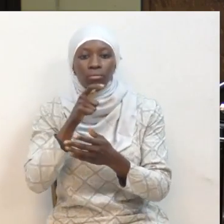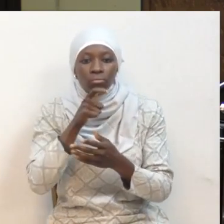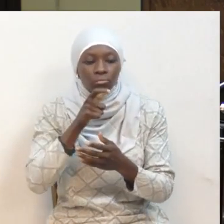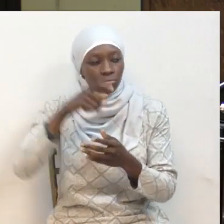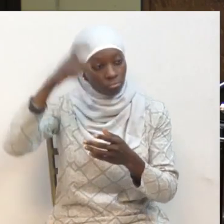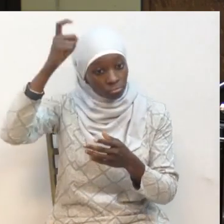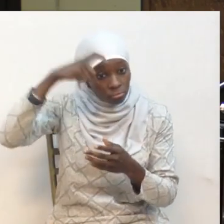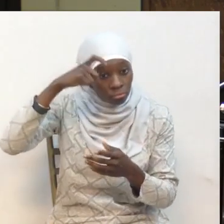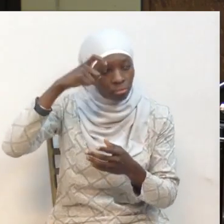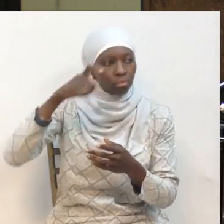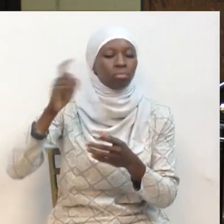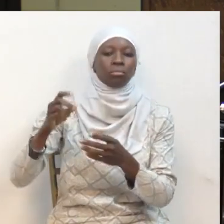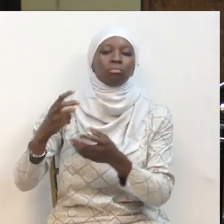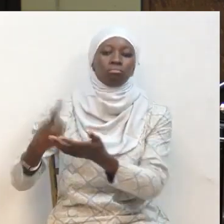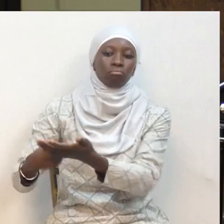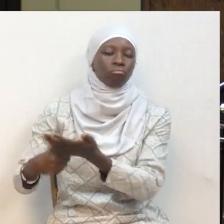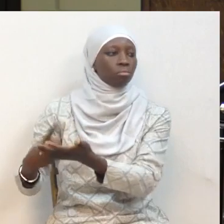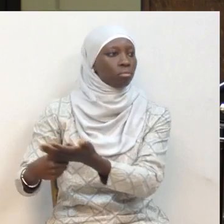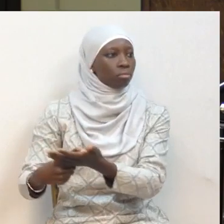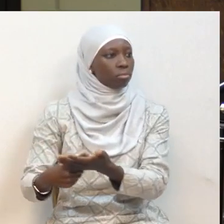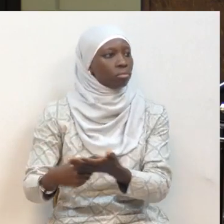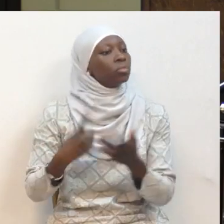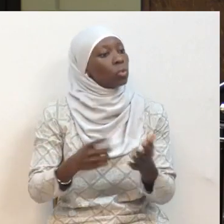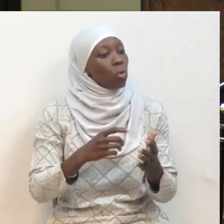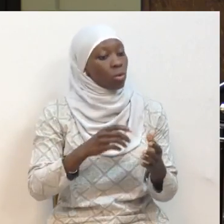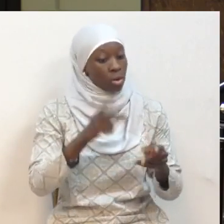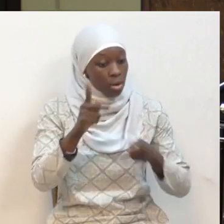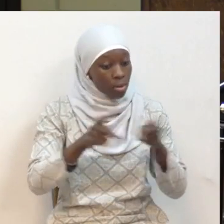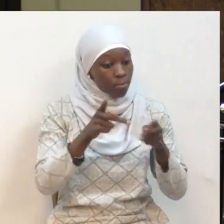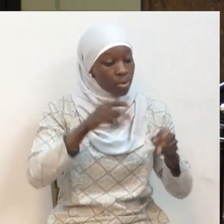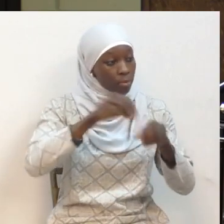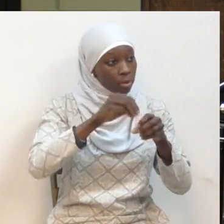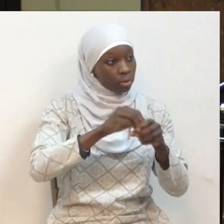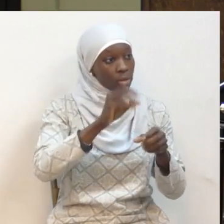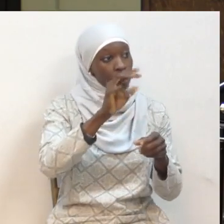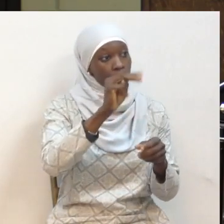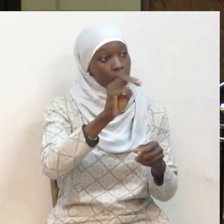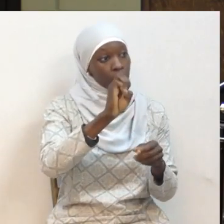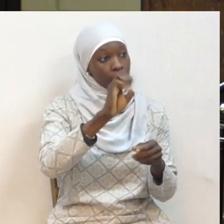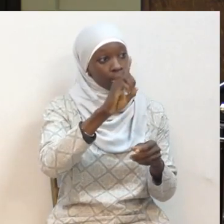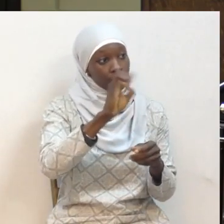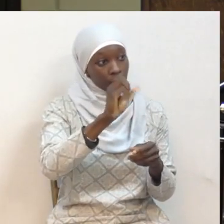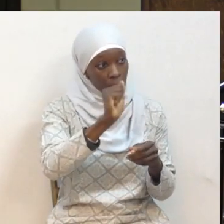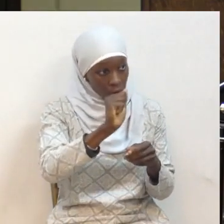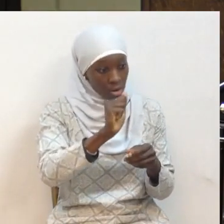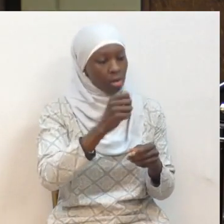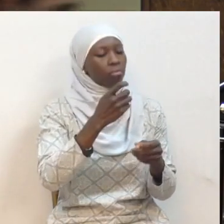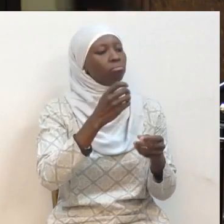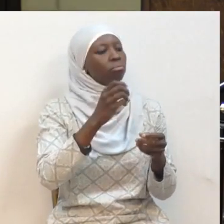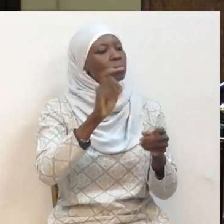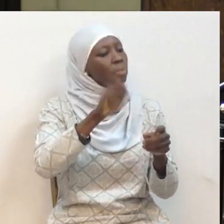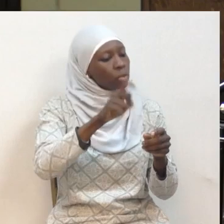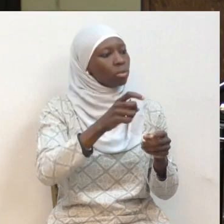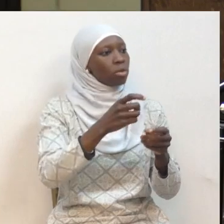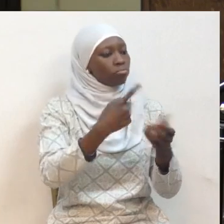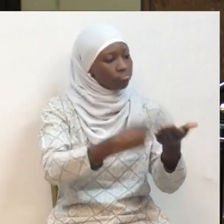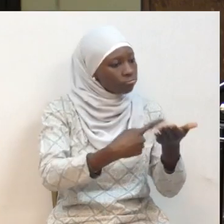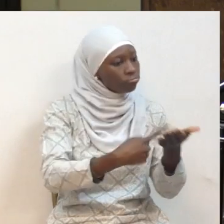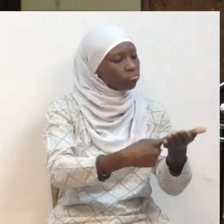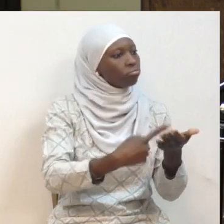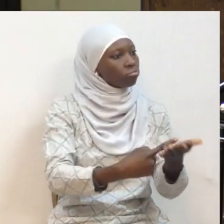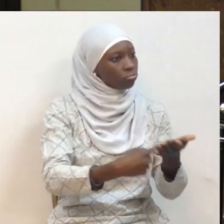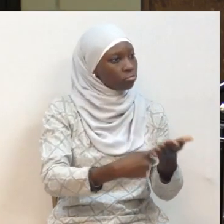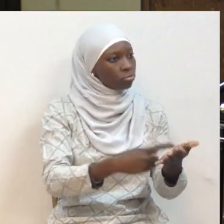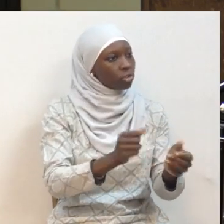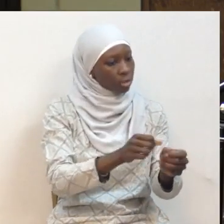audience, people in the media who have the experience ought to be consulted. To understand